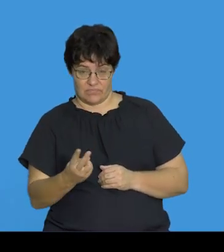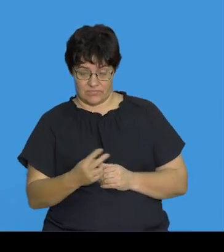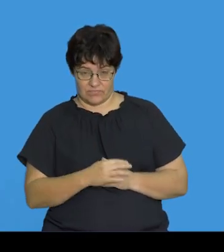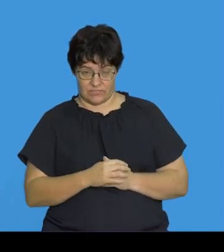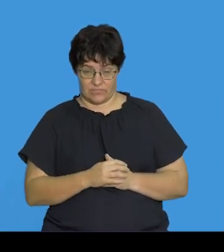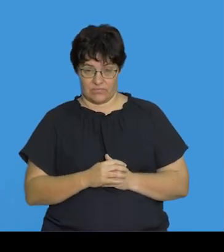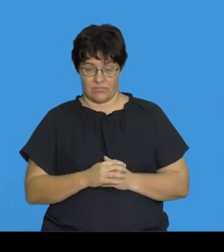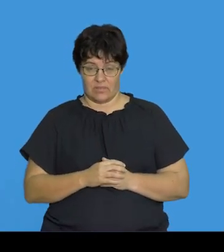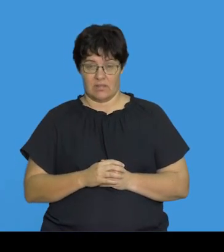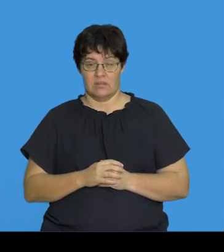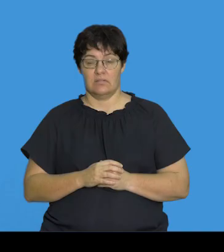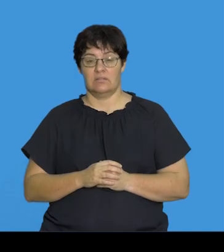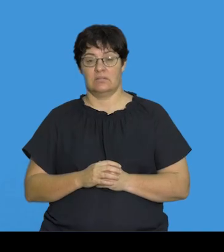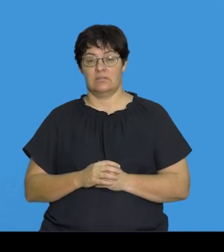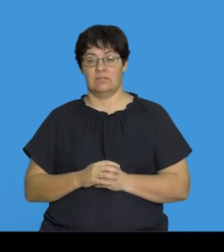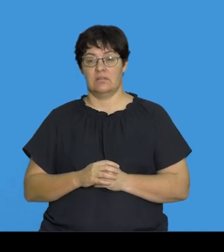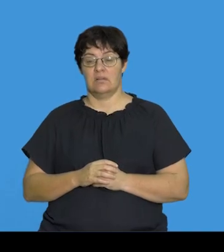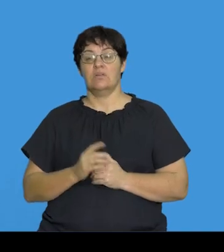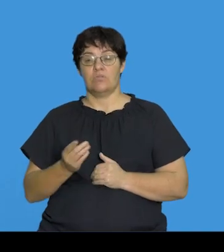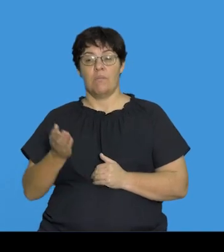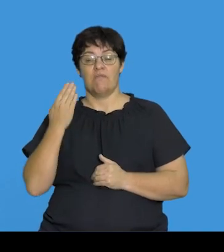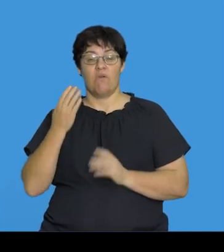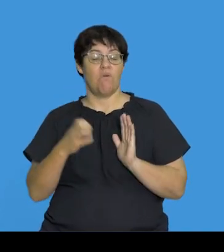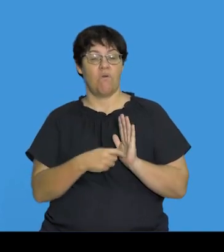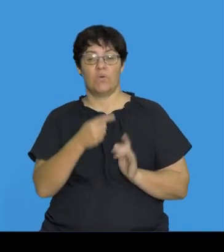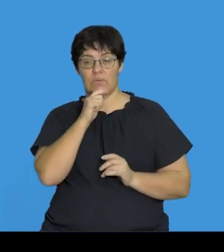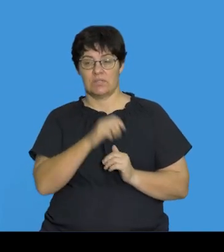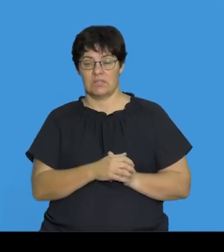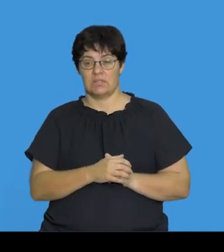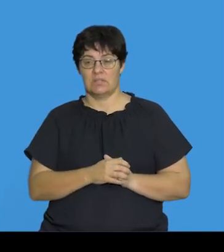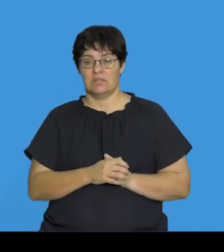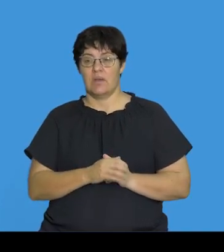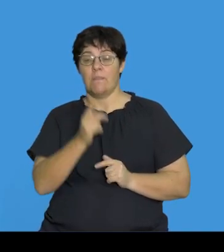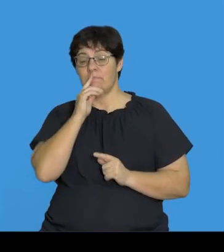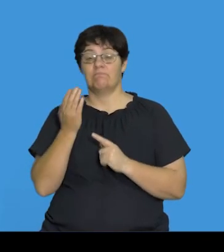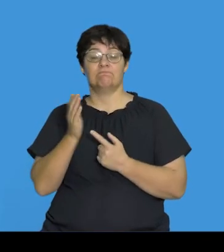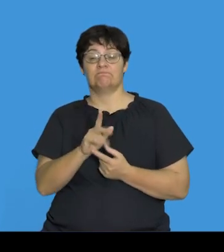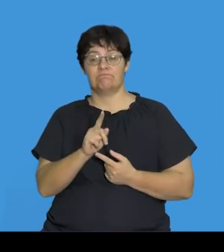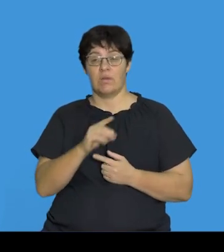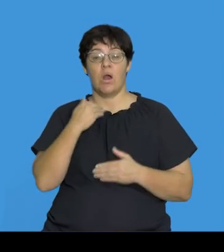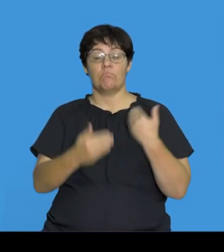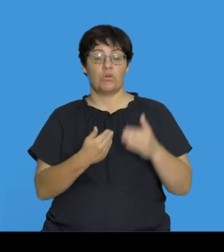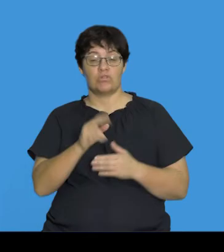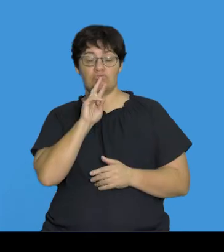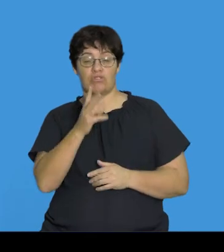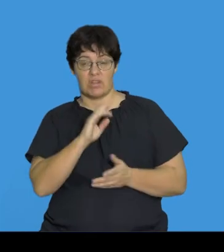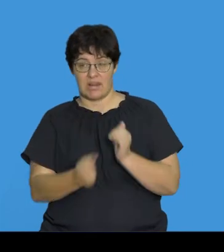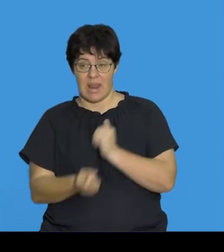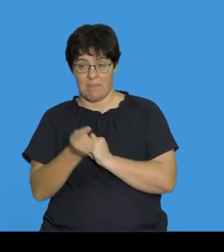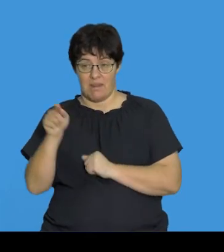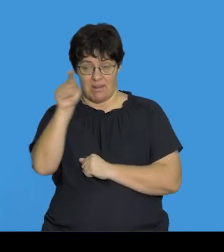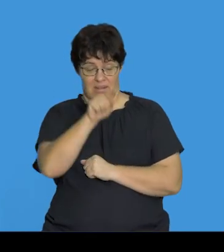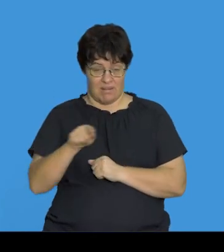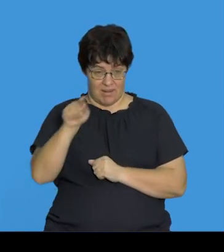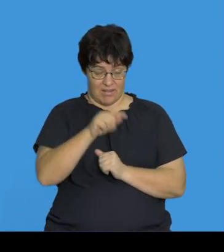translation. And so if we go back to the image that we were using earlier on, okay, I've indicated the process of